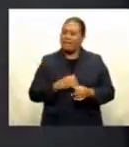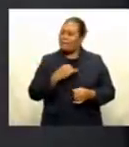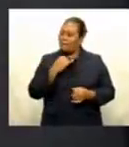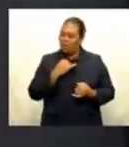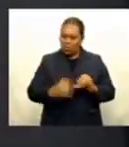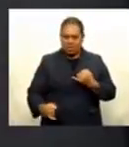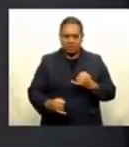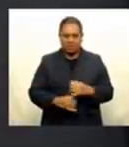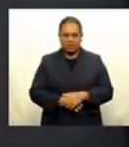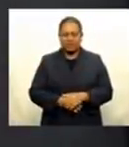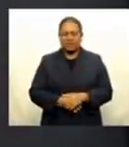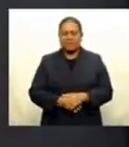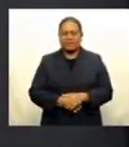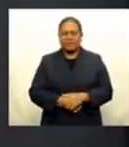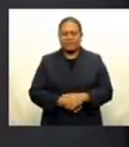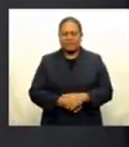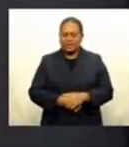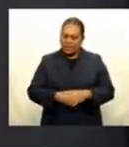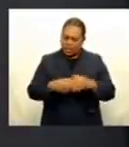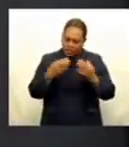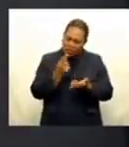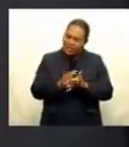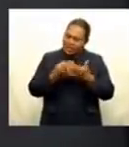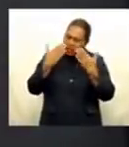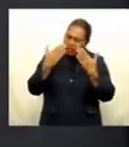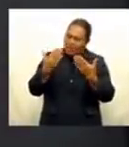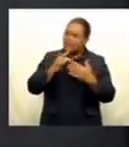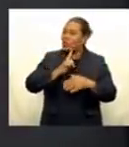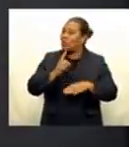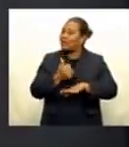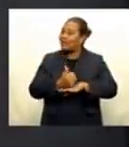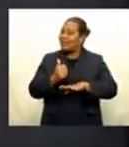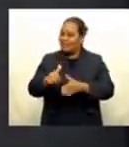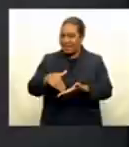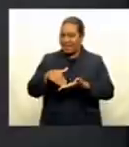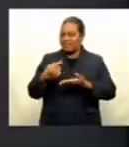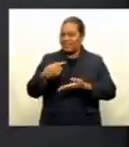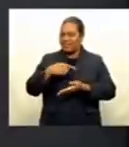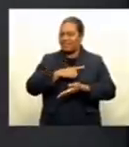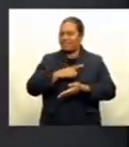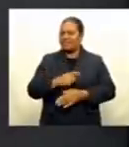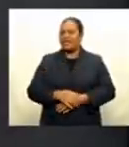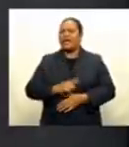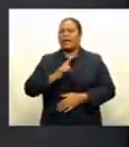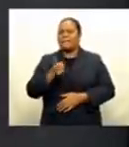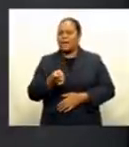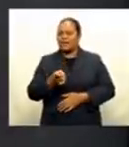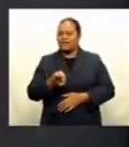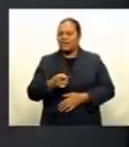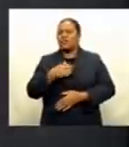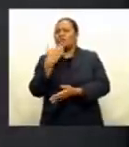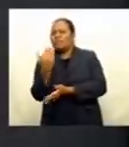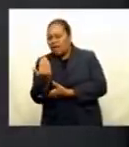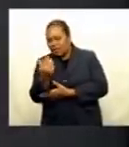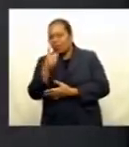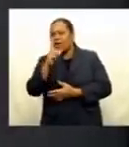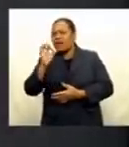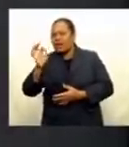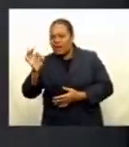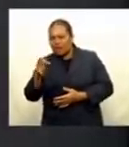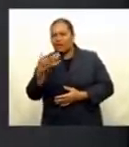and we really appreciate that government is helping us, but we can't rely on that $100 and